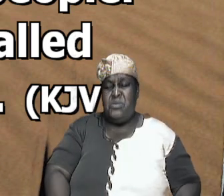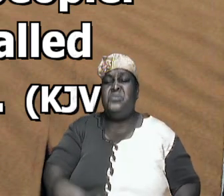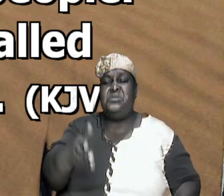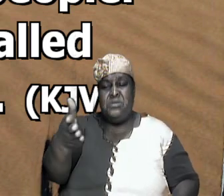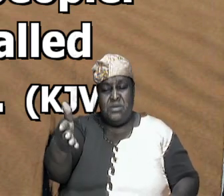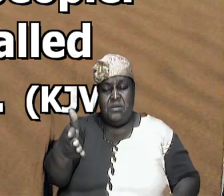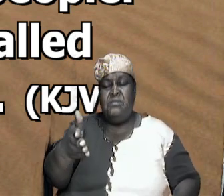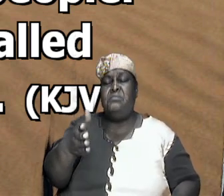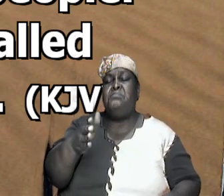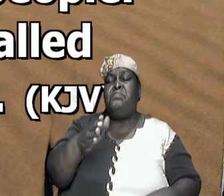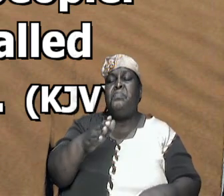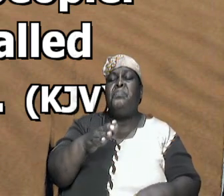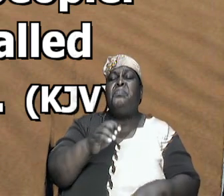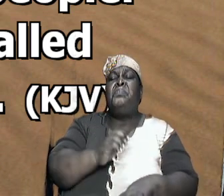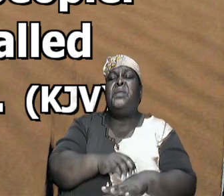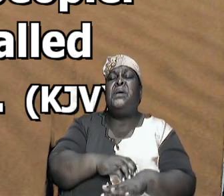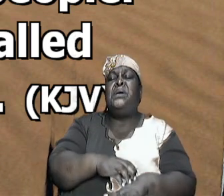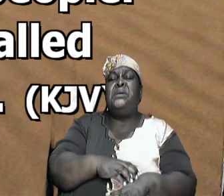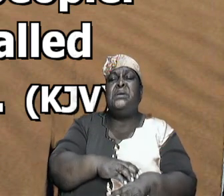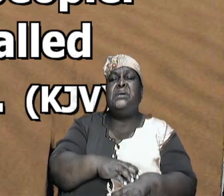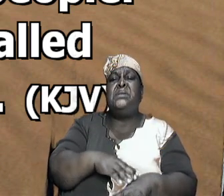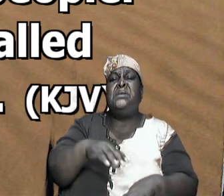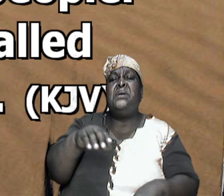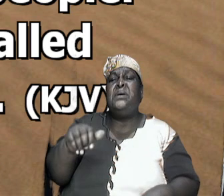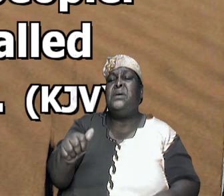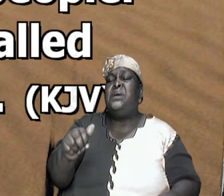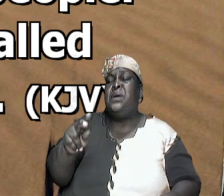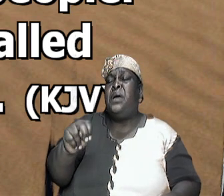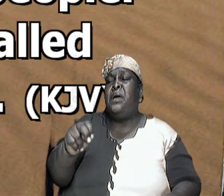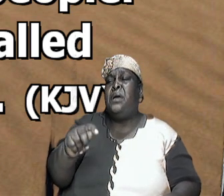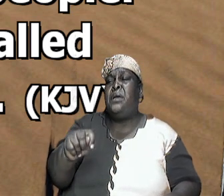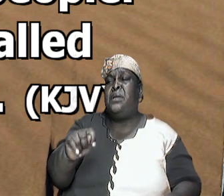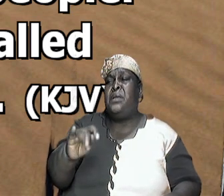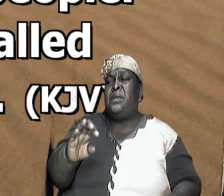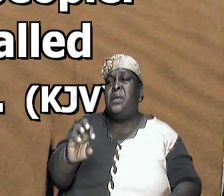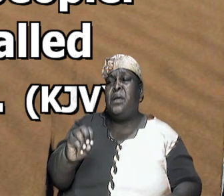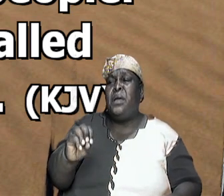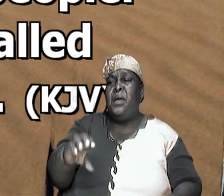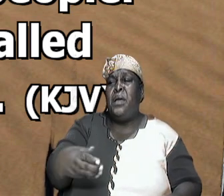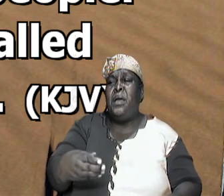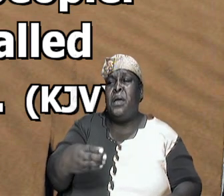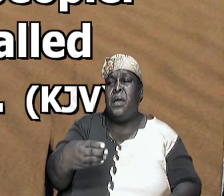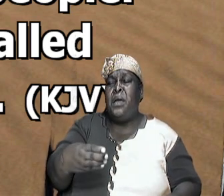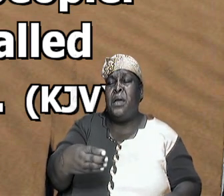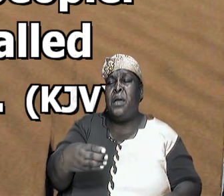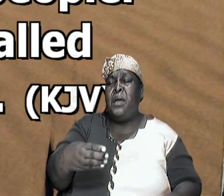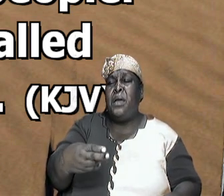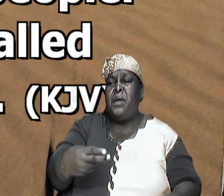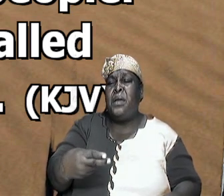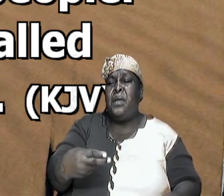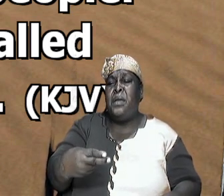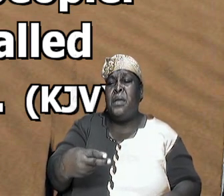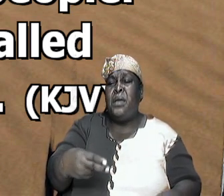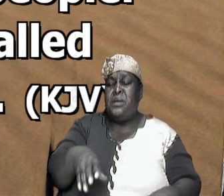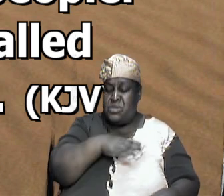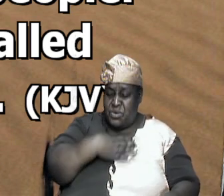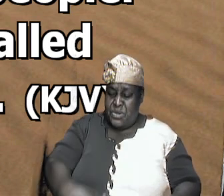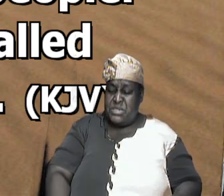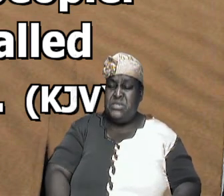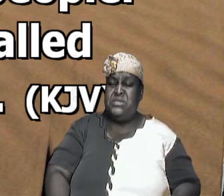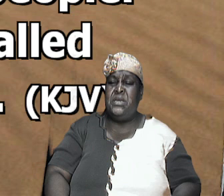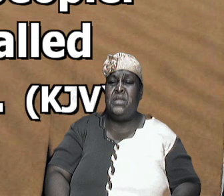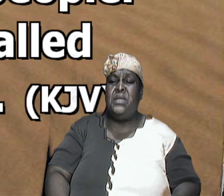Antioch that they were first called Christians. And notice the writer linked it and he said, and